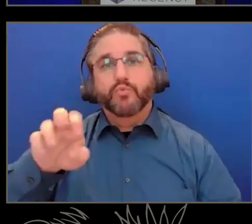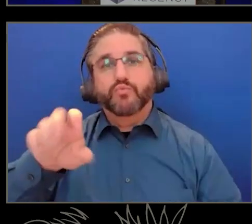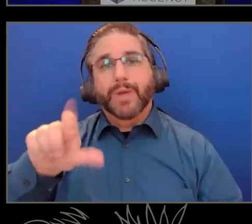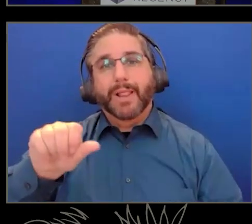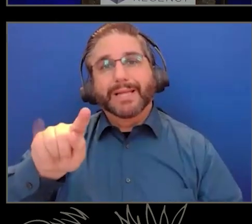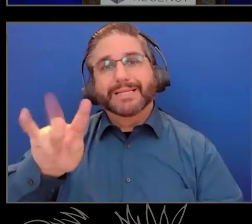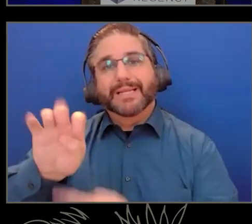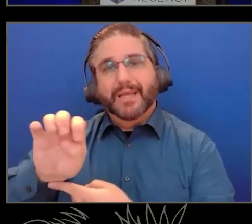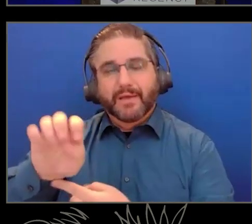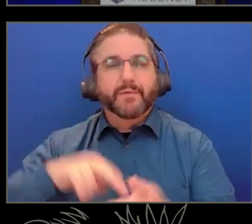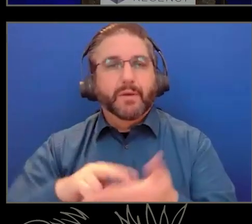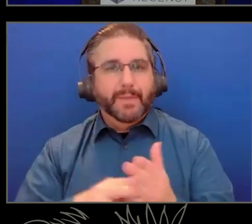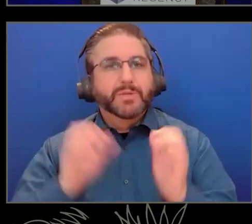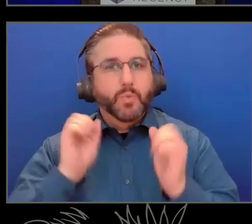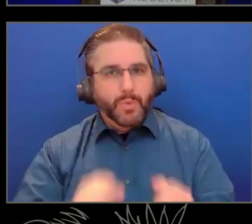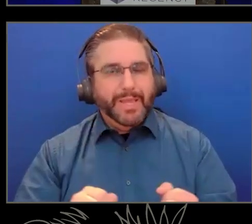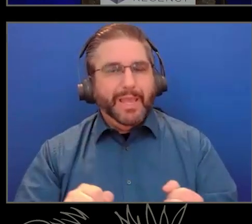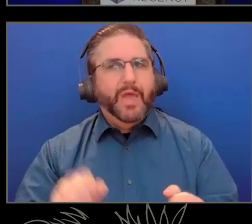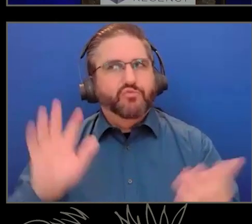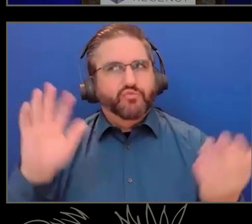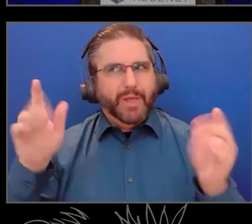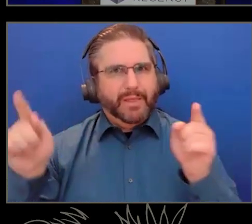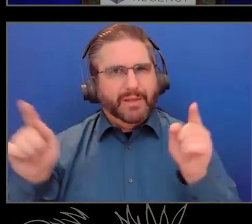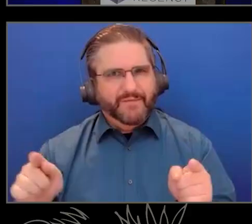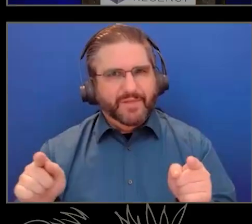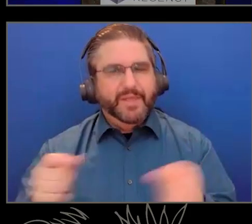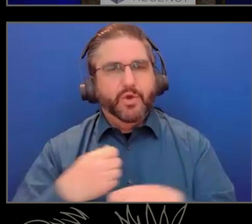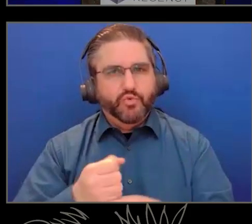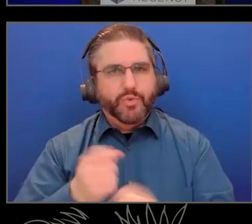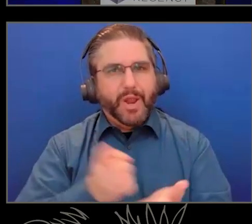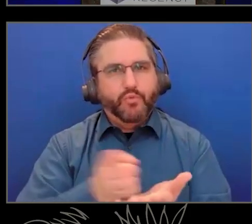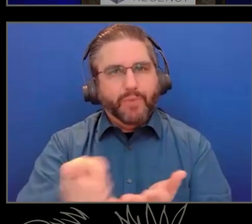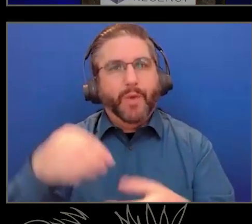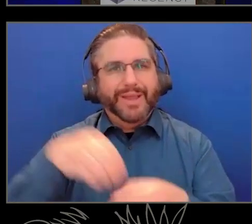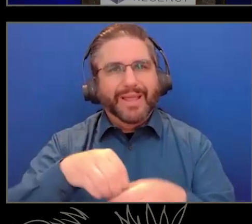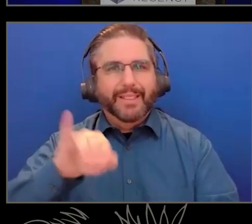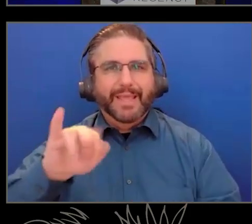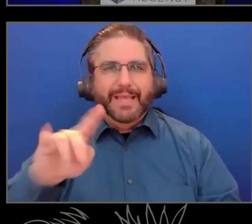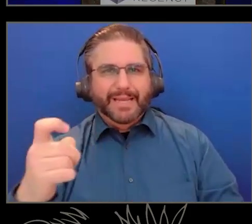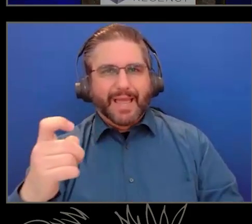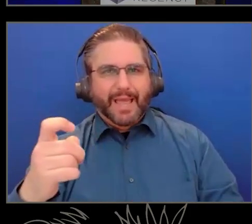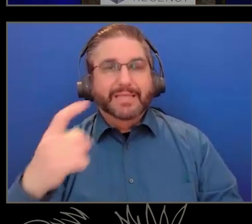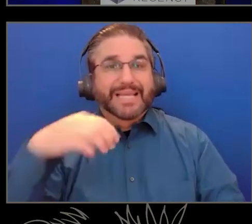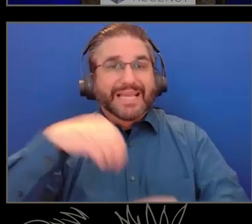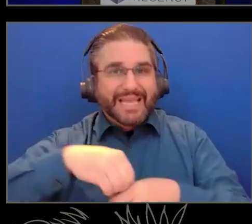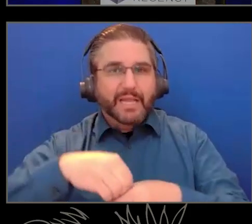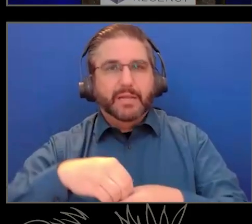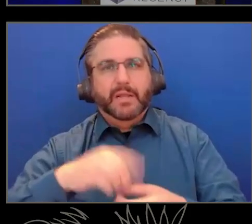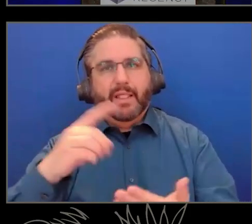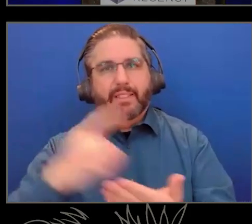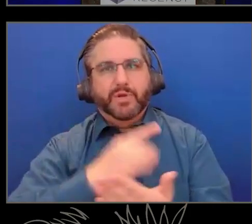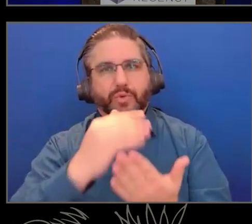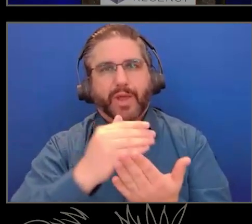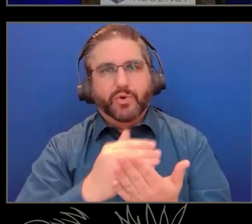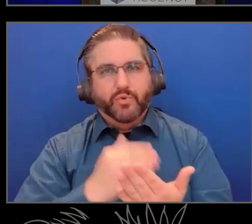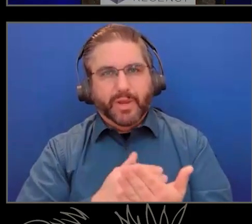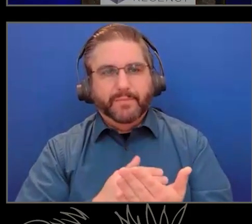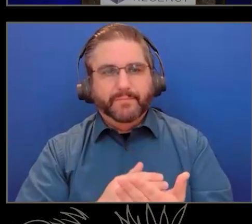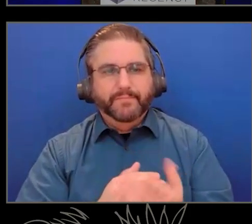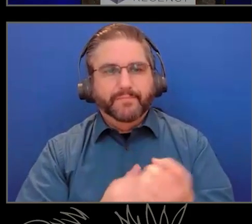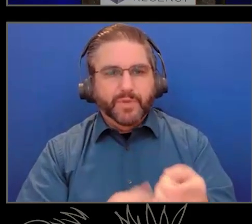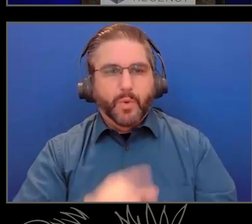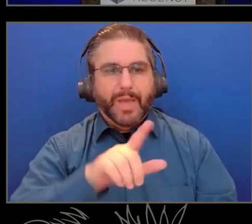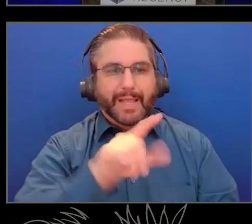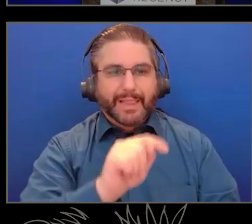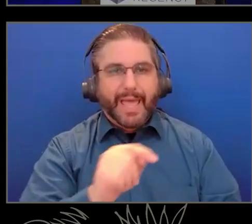to relatively create a route and an index and whatnot in this directory. So we're going to say let equals relative,